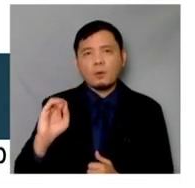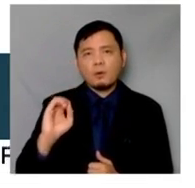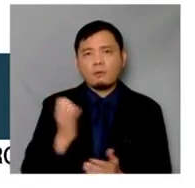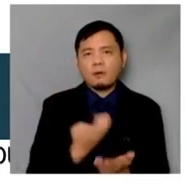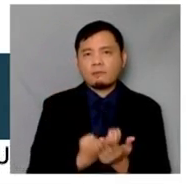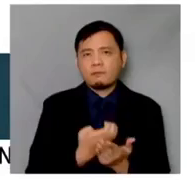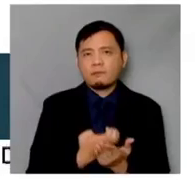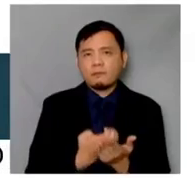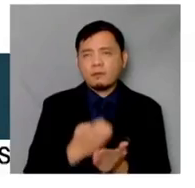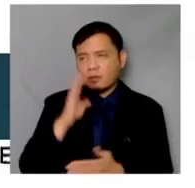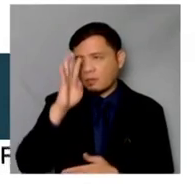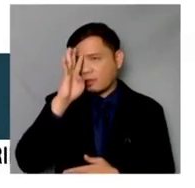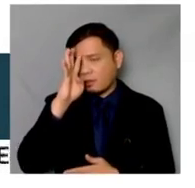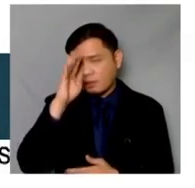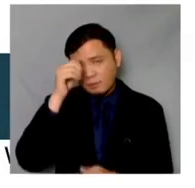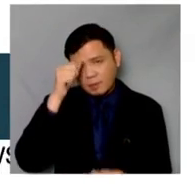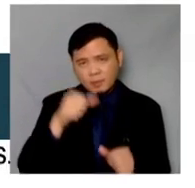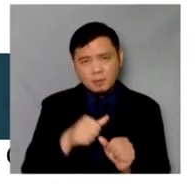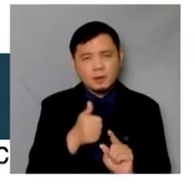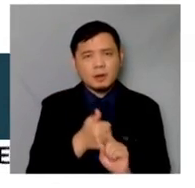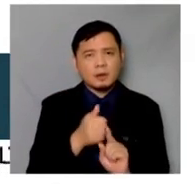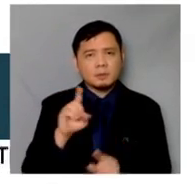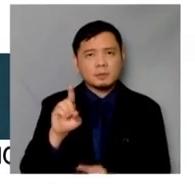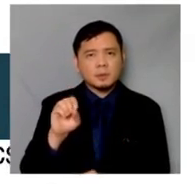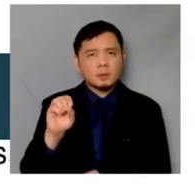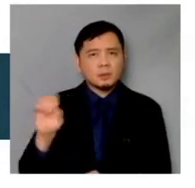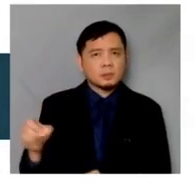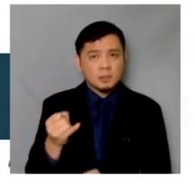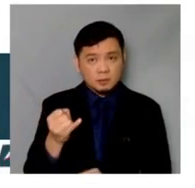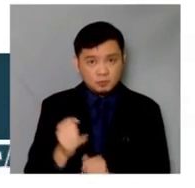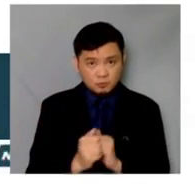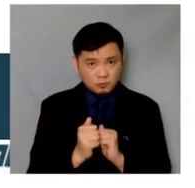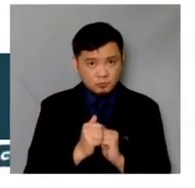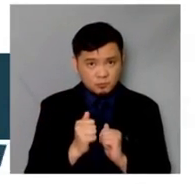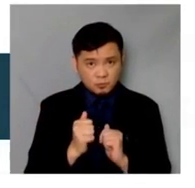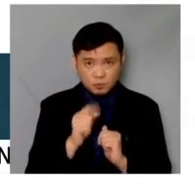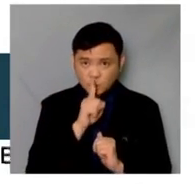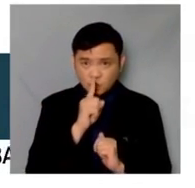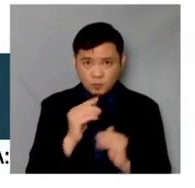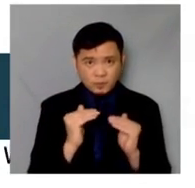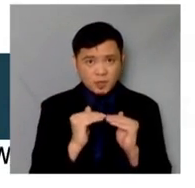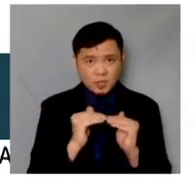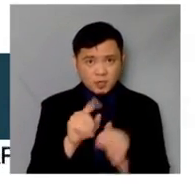are the Department of Justice. Is this justice?